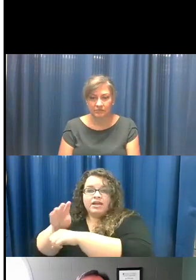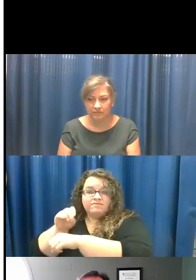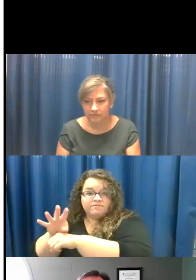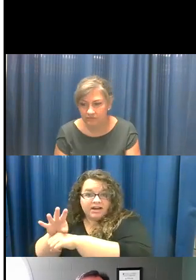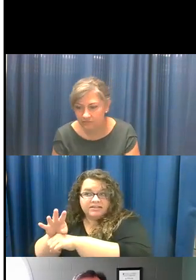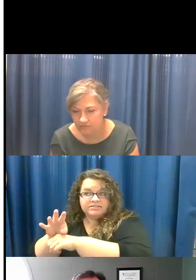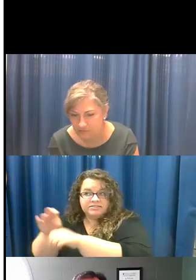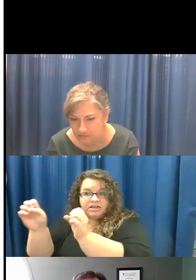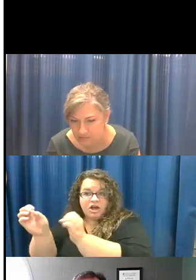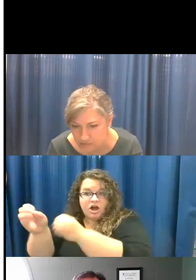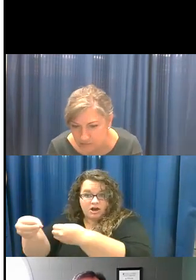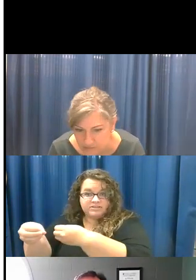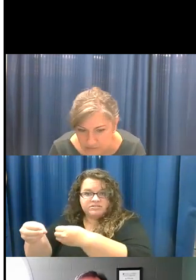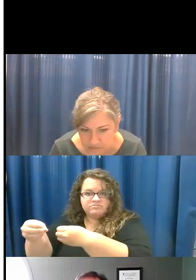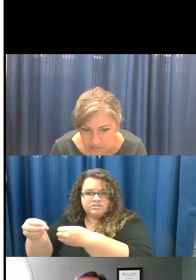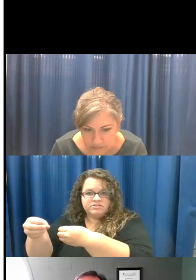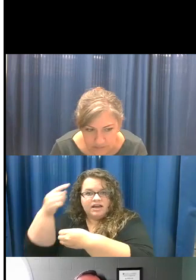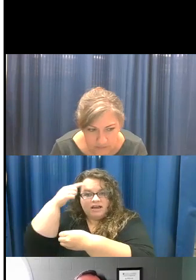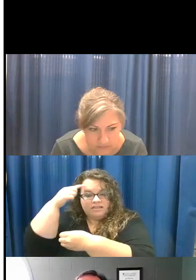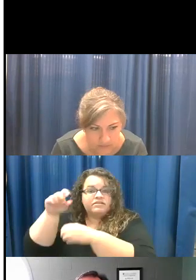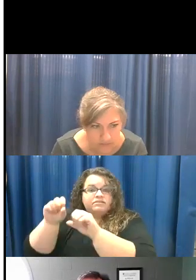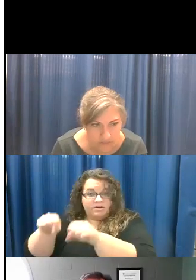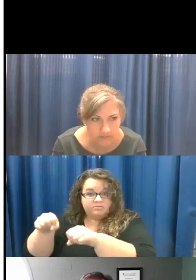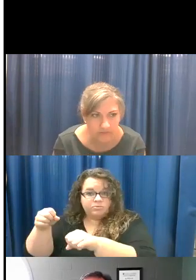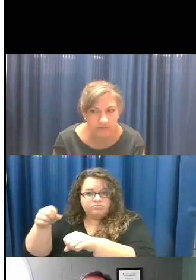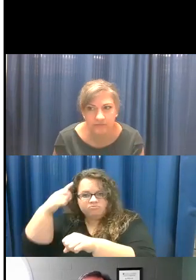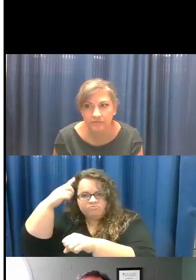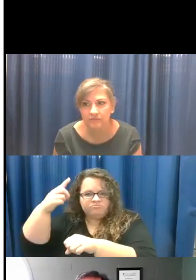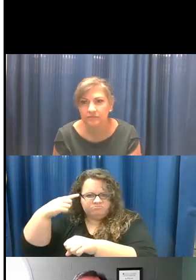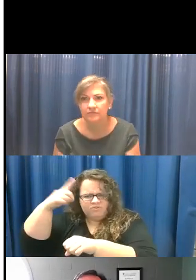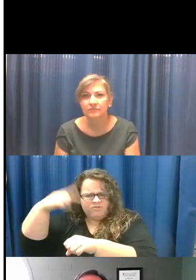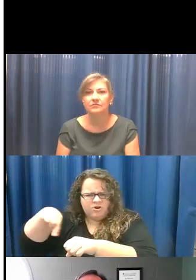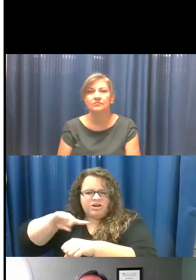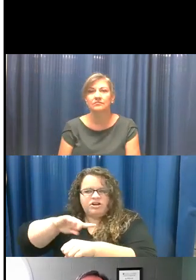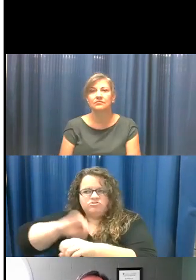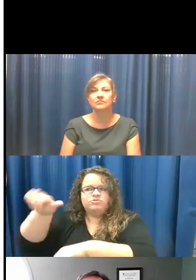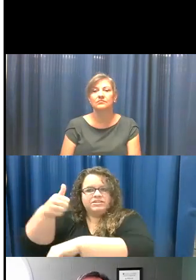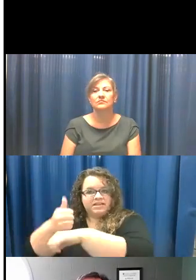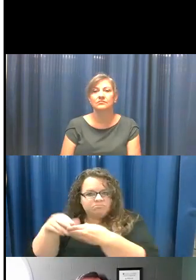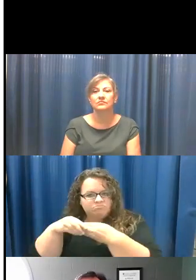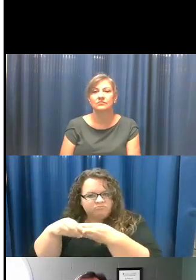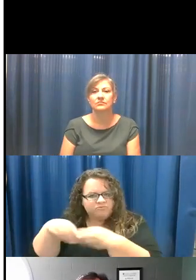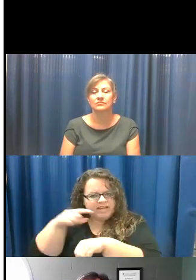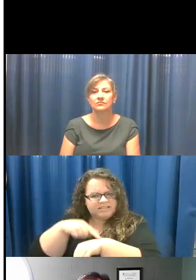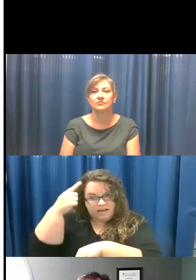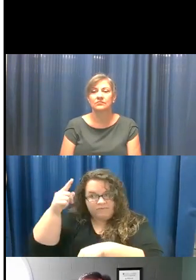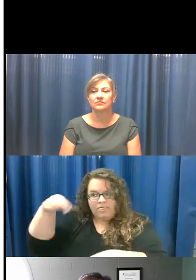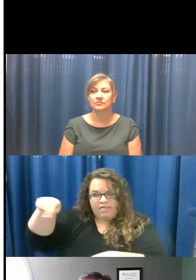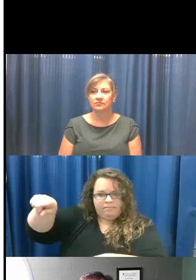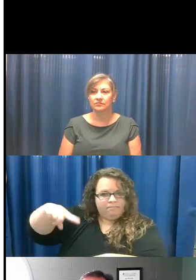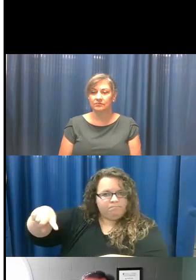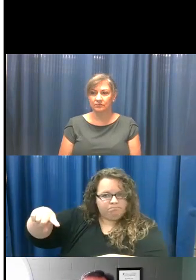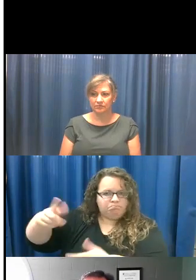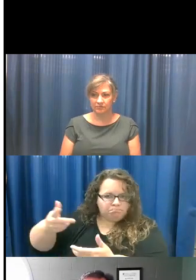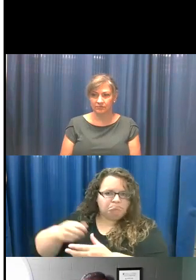think it will be very possible for us to build flex time options for employees, so that